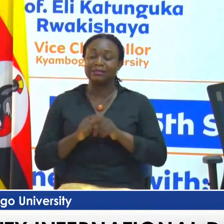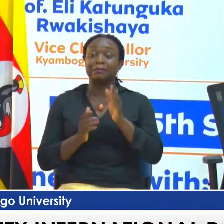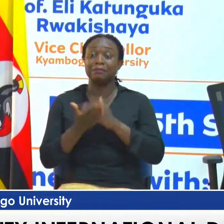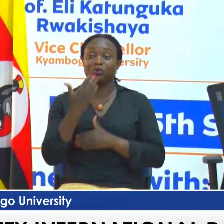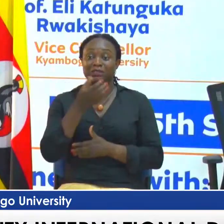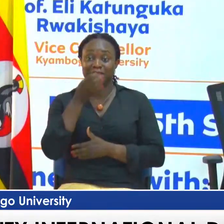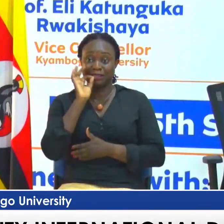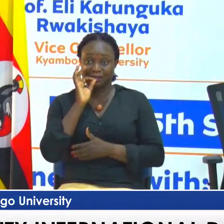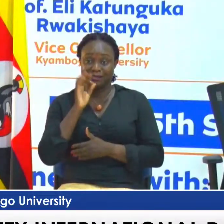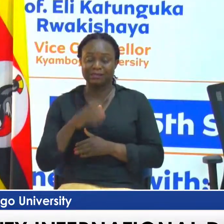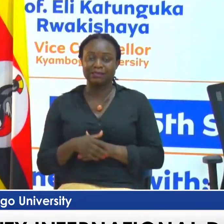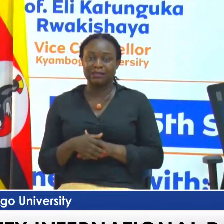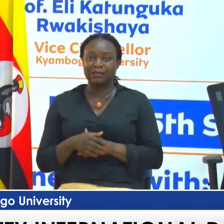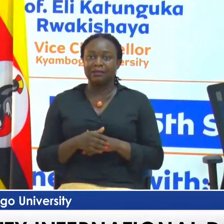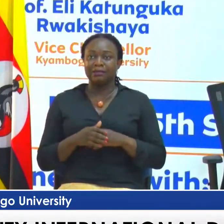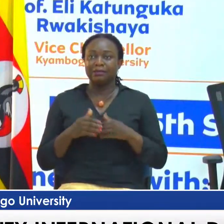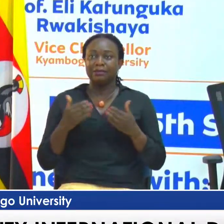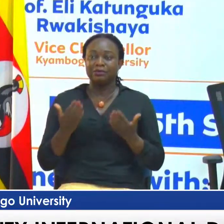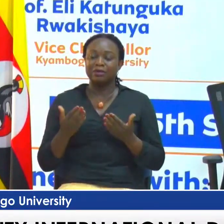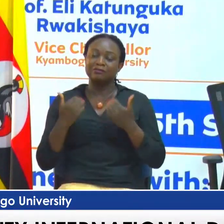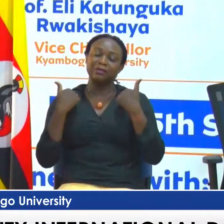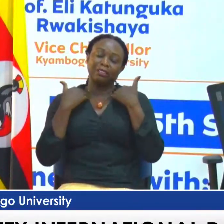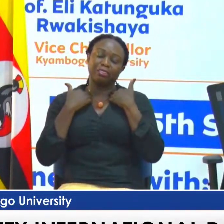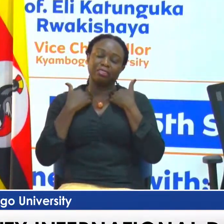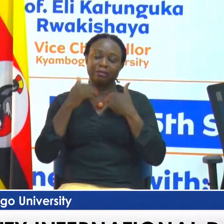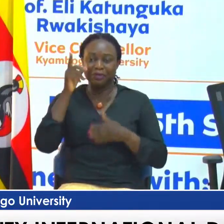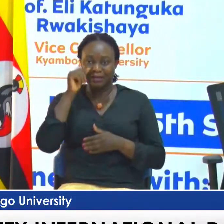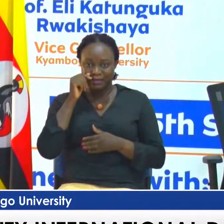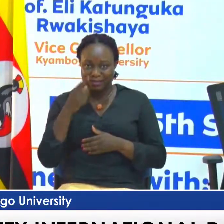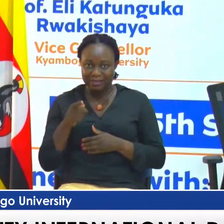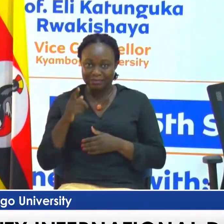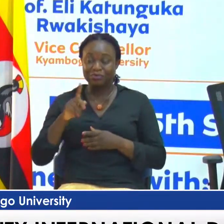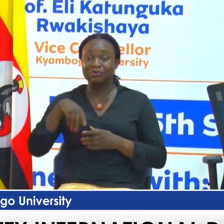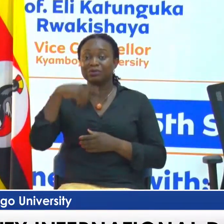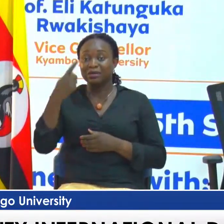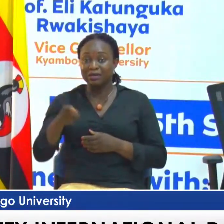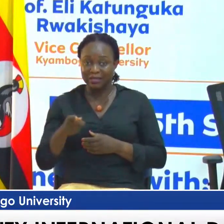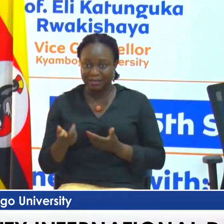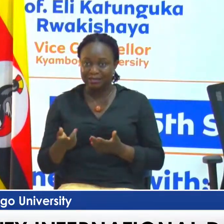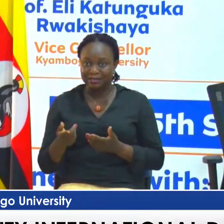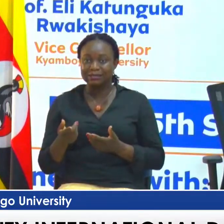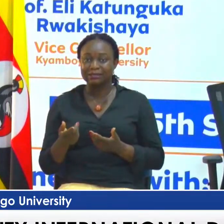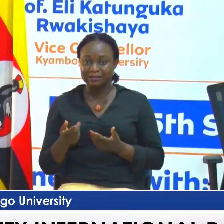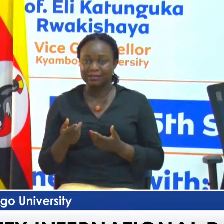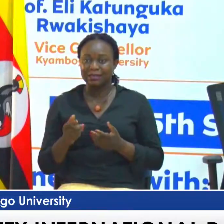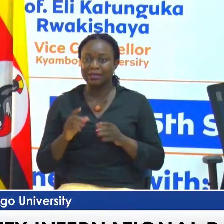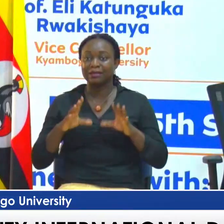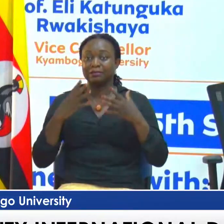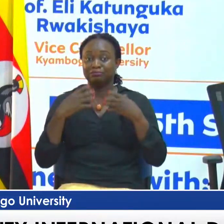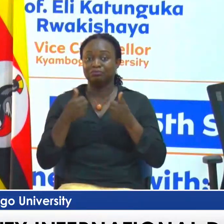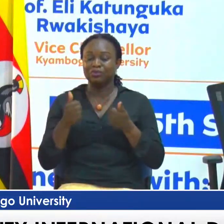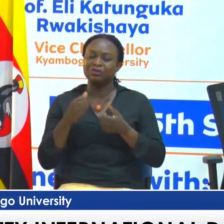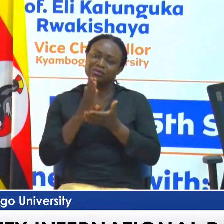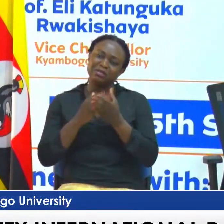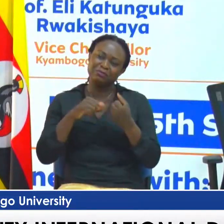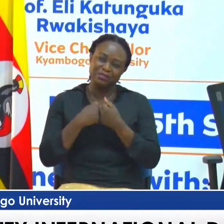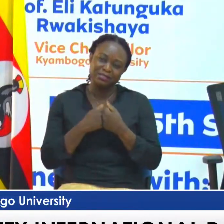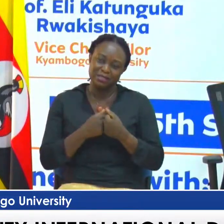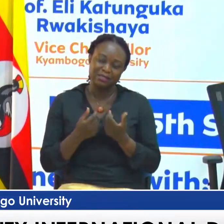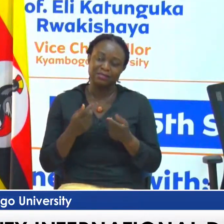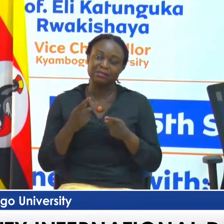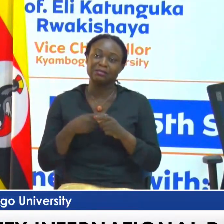breakfast. I had to take a nap so that I don't starve again the following day. Those are some of the challenges. And then when I